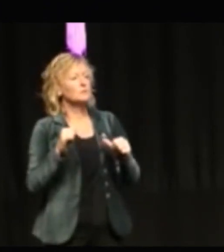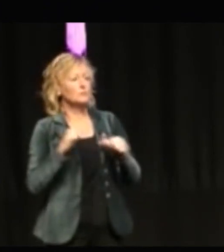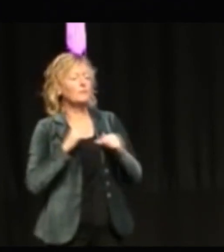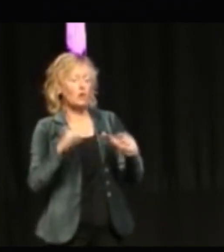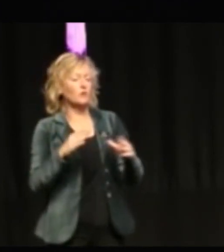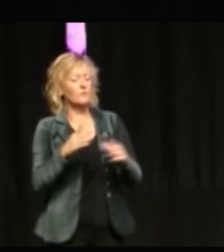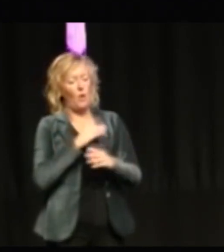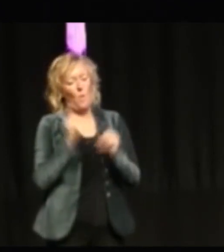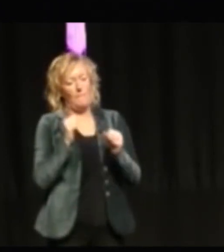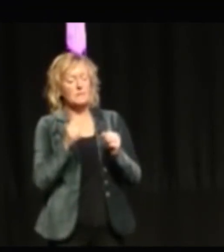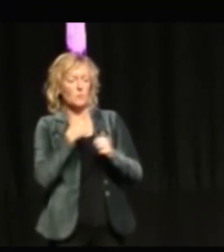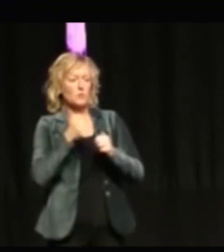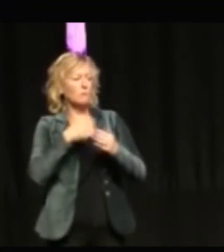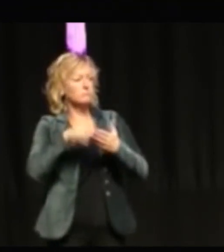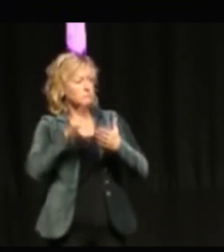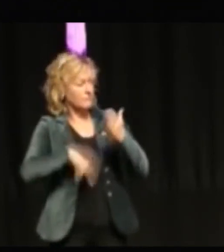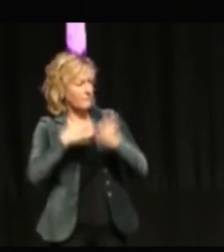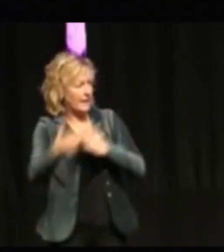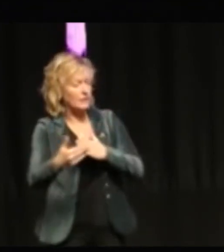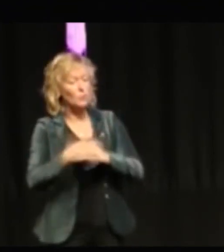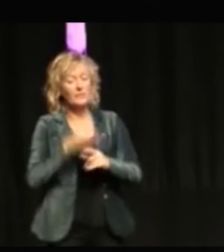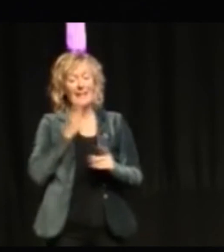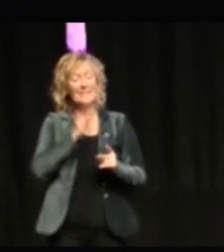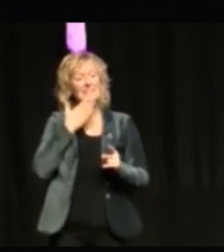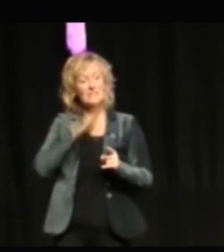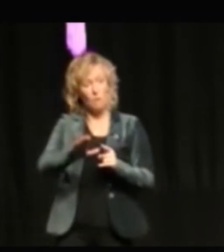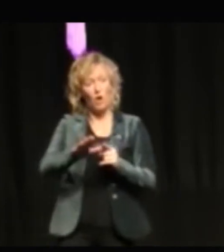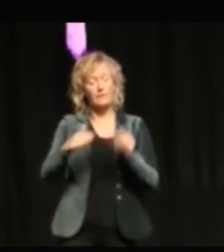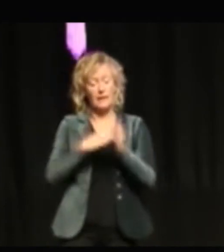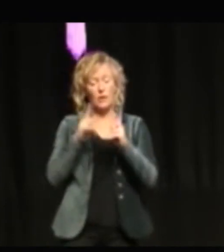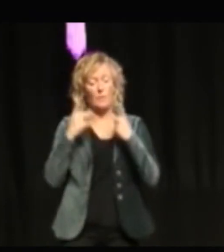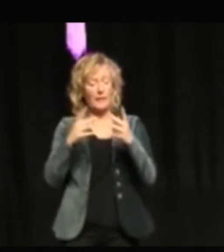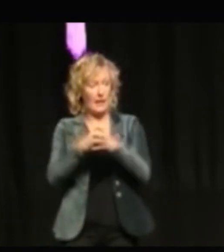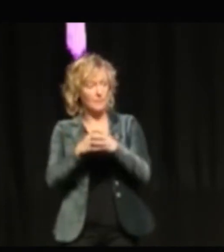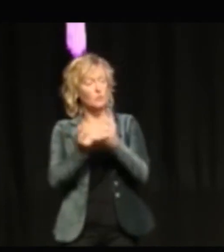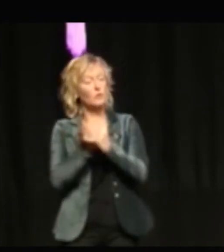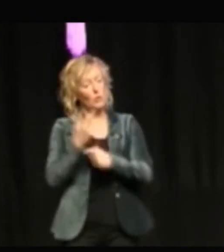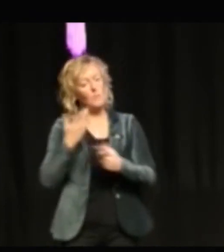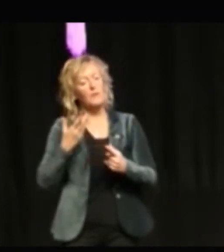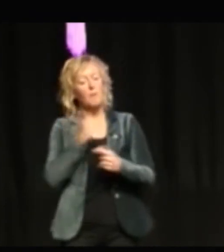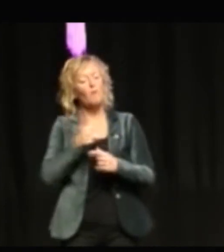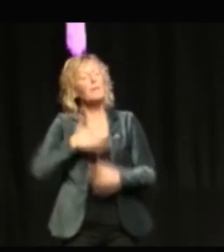will do it. They say, the answer to the committee, the critique, they said that they just